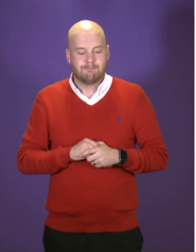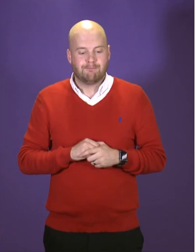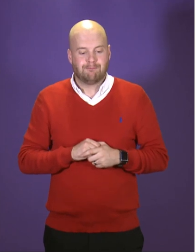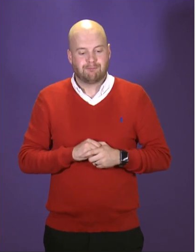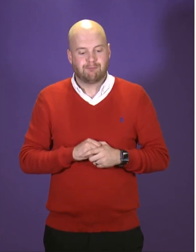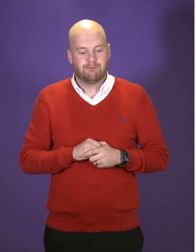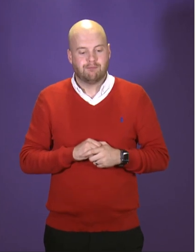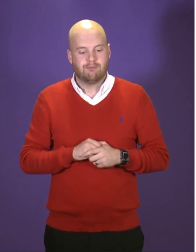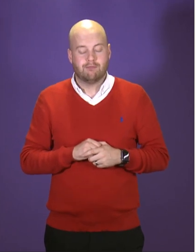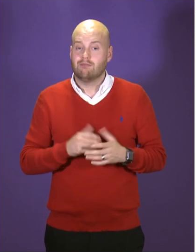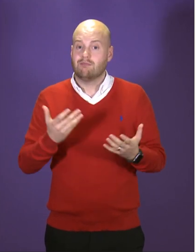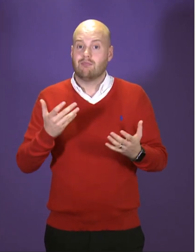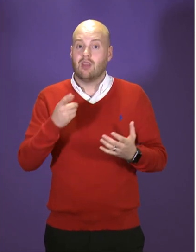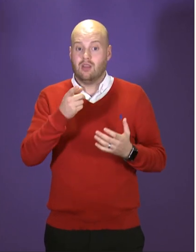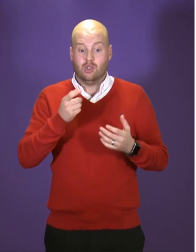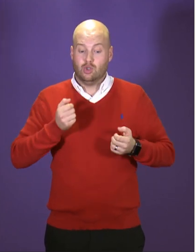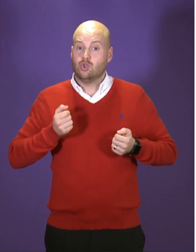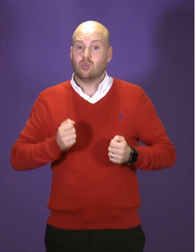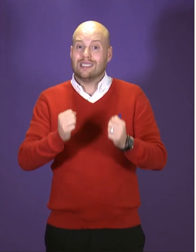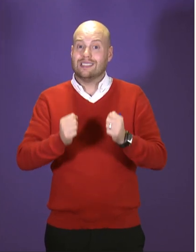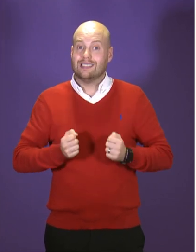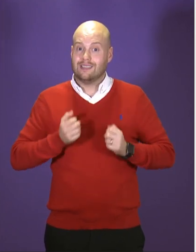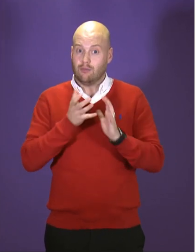few slides, swings in the Tate Modern,